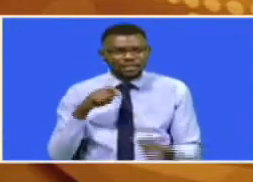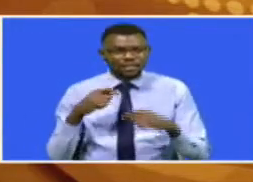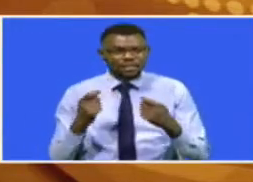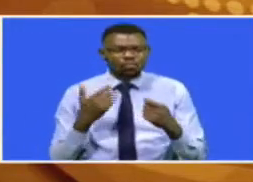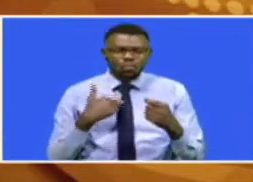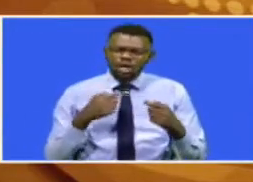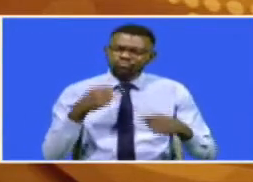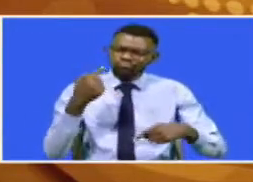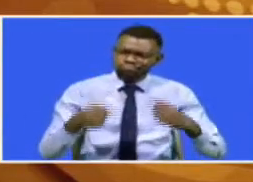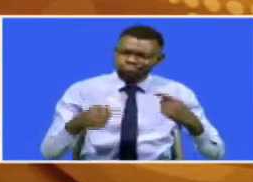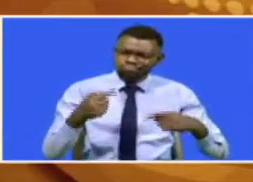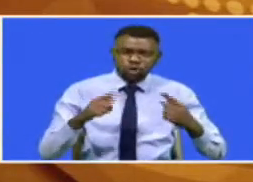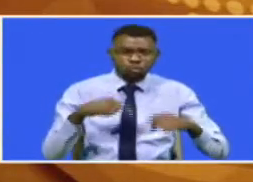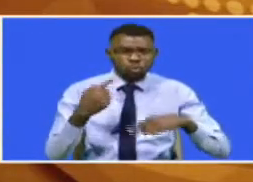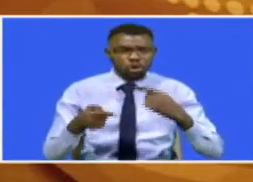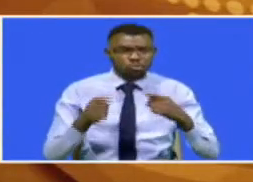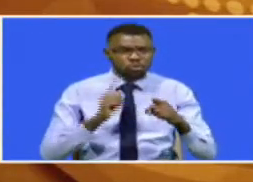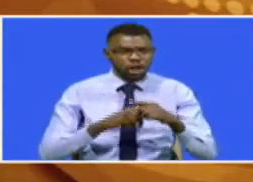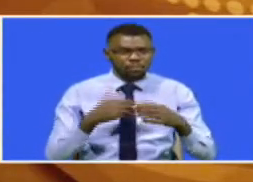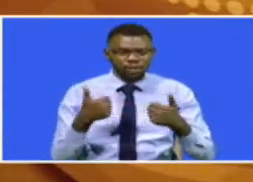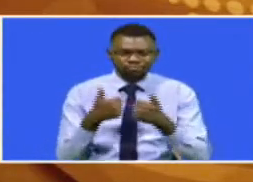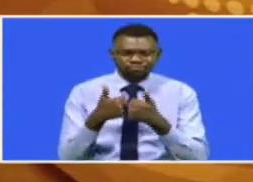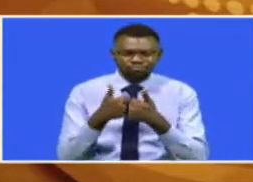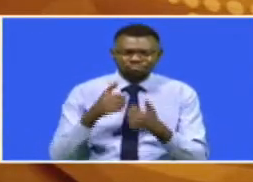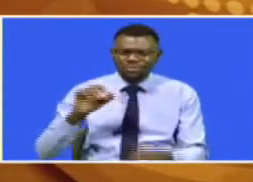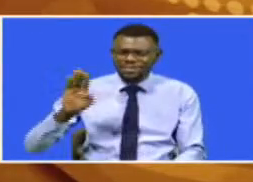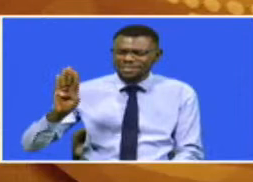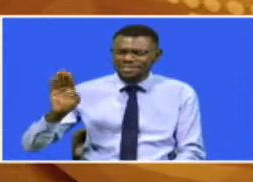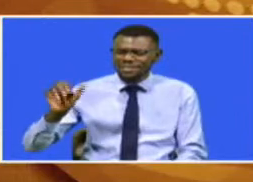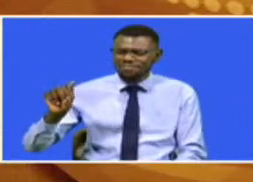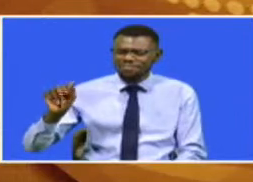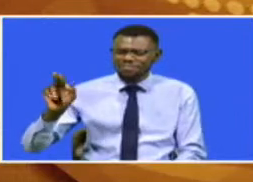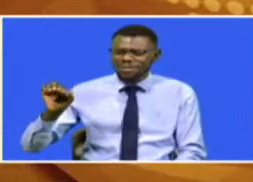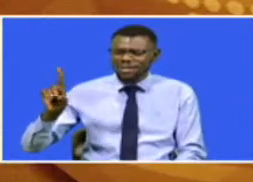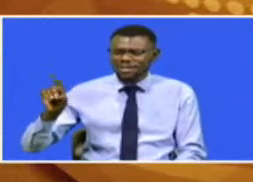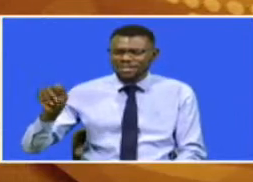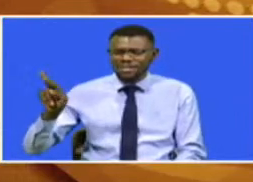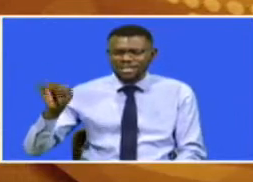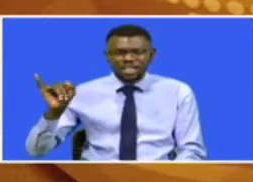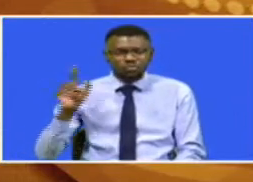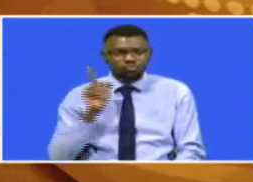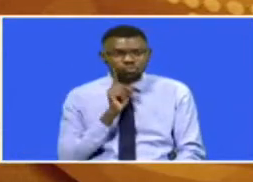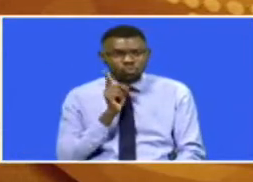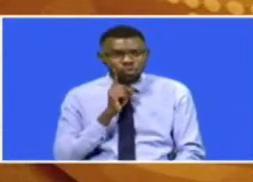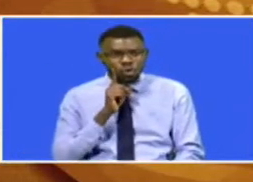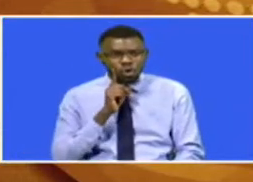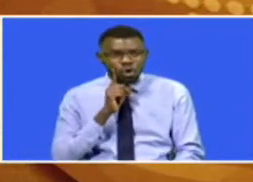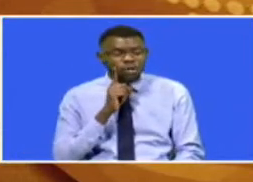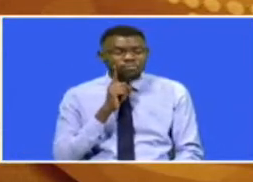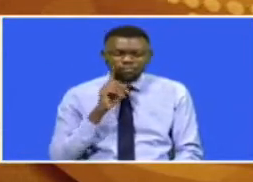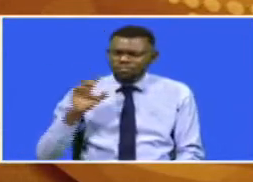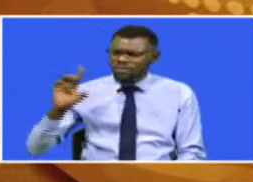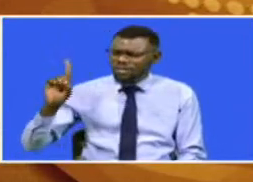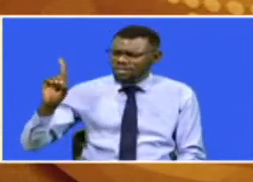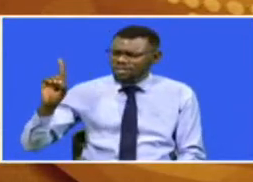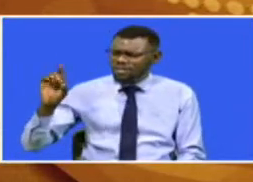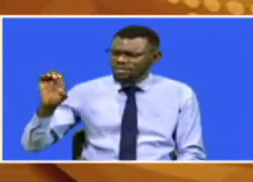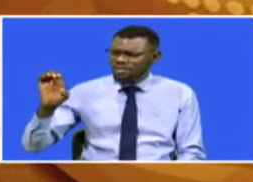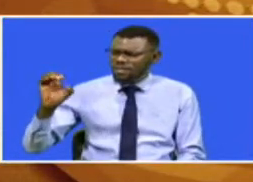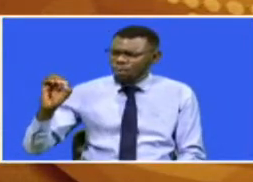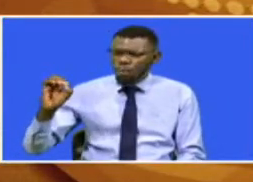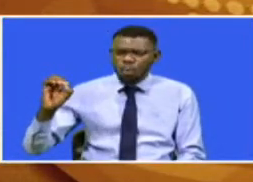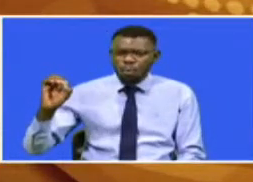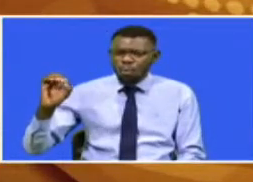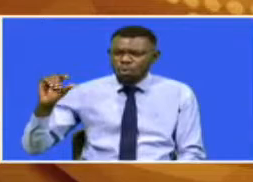wa matokeo mazuri watakapochuana na Bandari hapo kesho. Deogracius Ojoka ambaye ametia kimiani bao